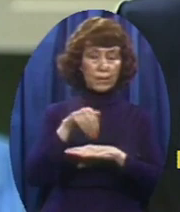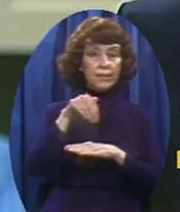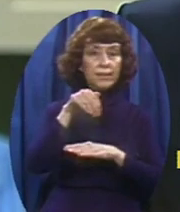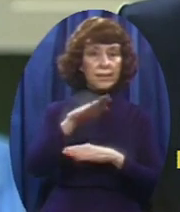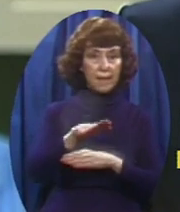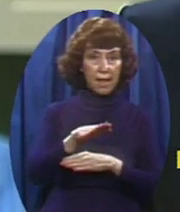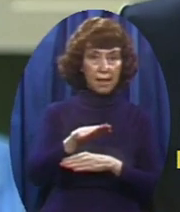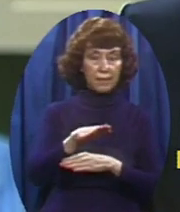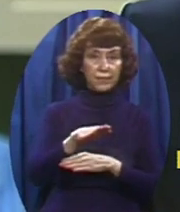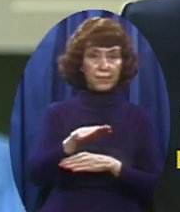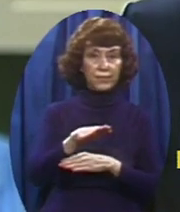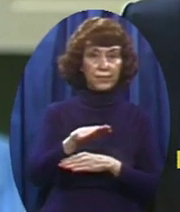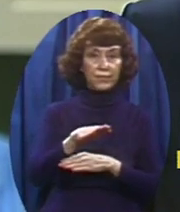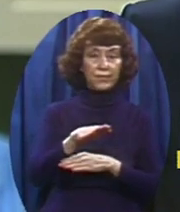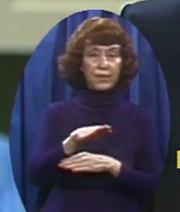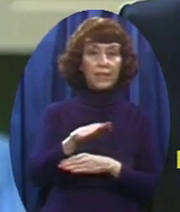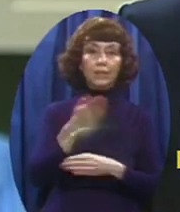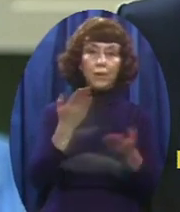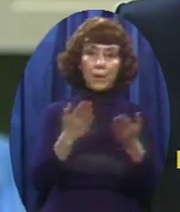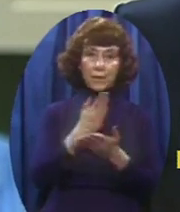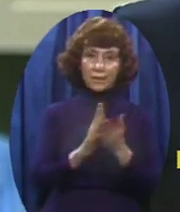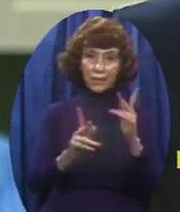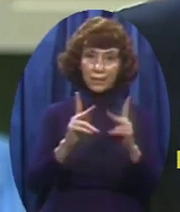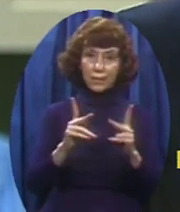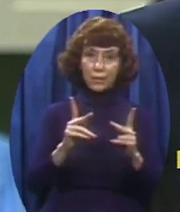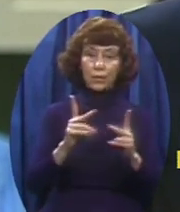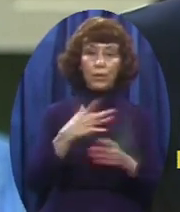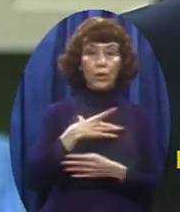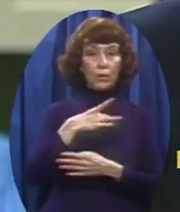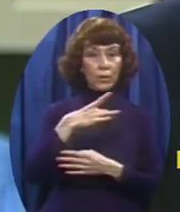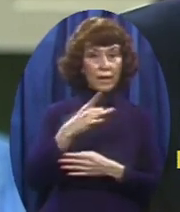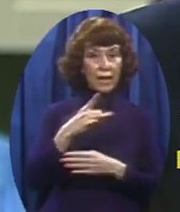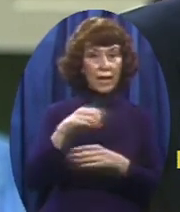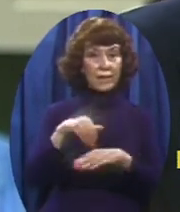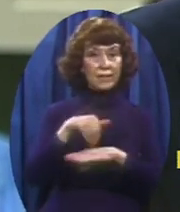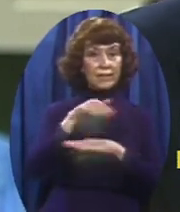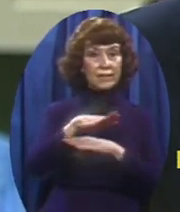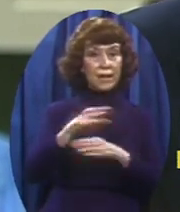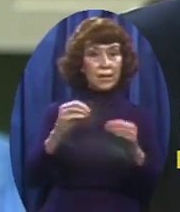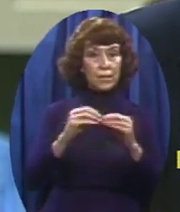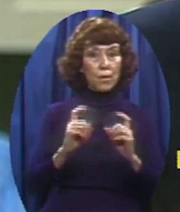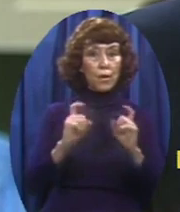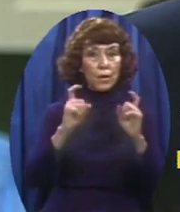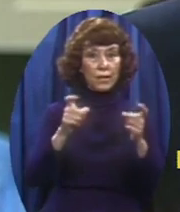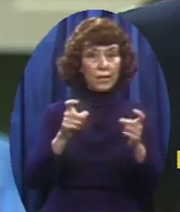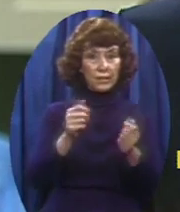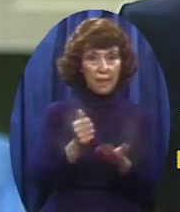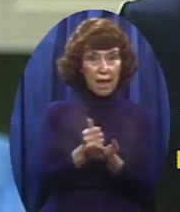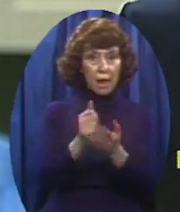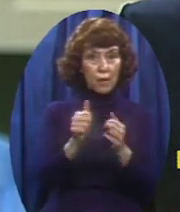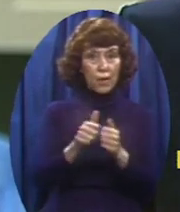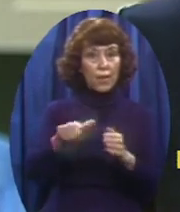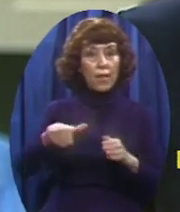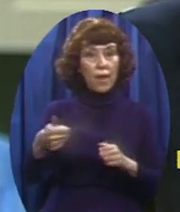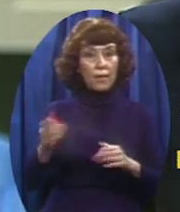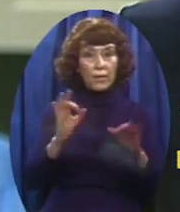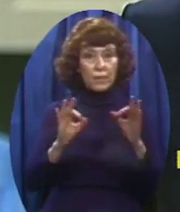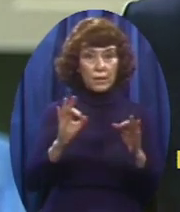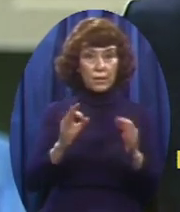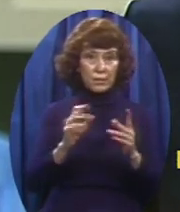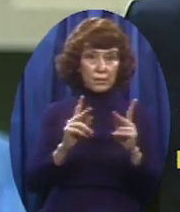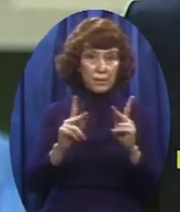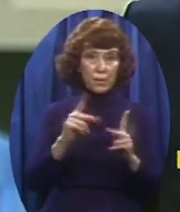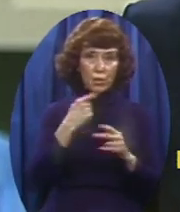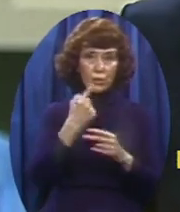turned anybody down because of finances, and we will send them out. So we're simply saying those who can help us and compensate for those who cannot